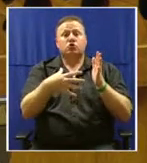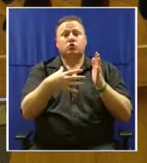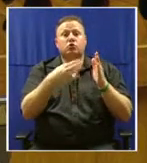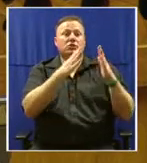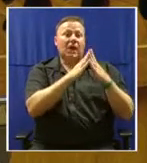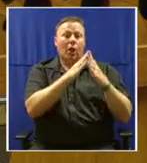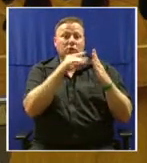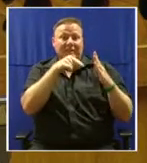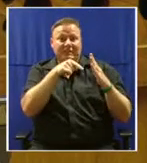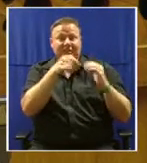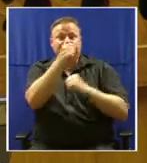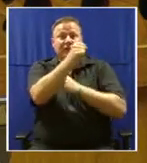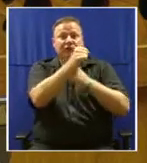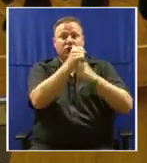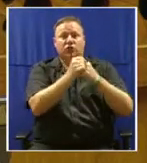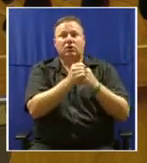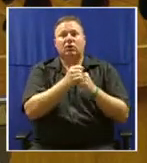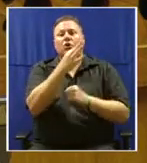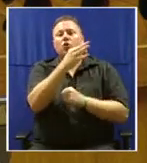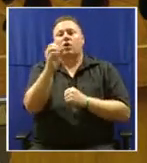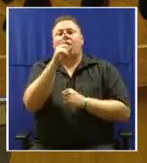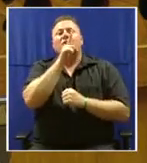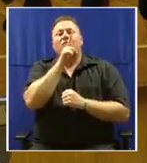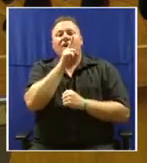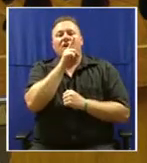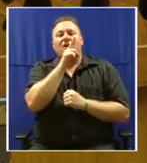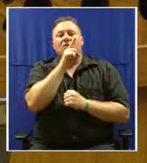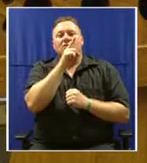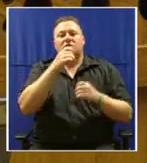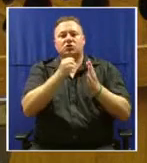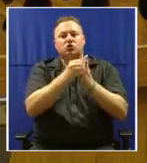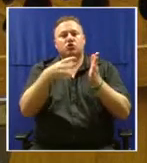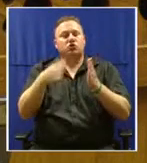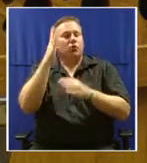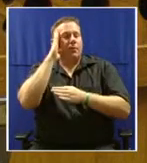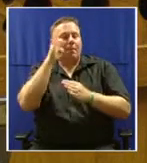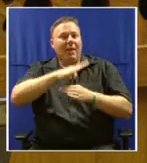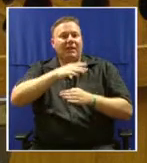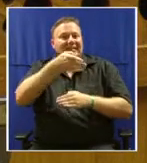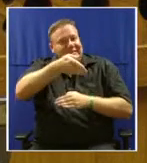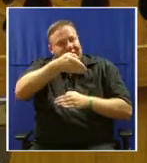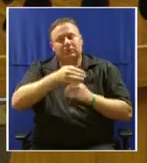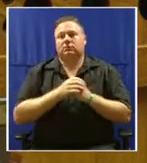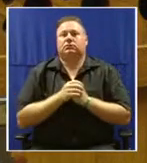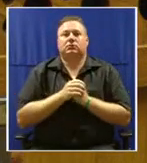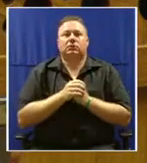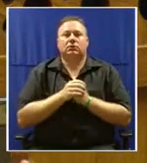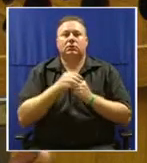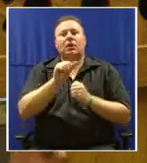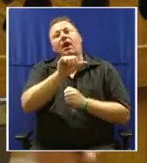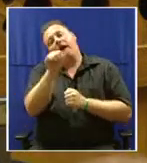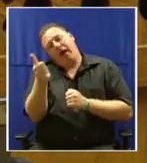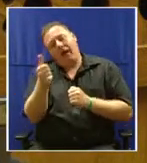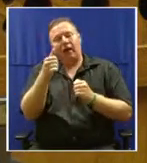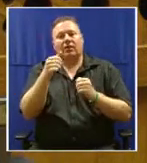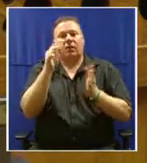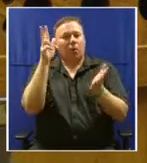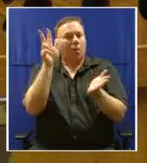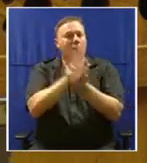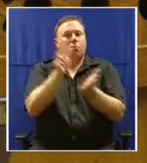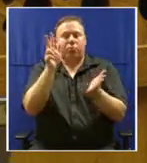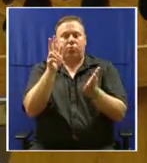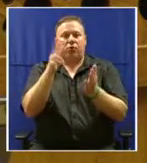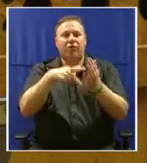which aims to provide 300,000 student beds. Another approved project is